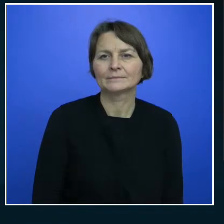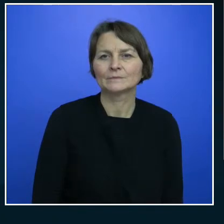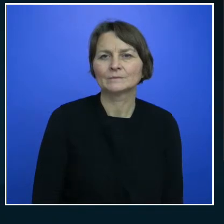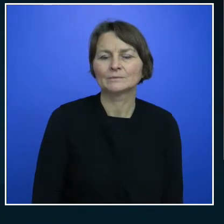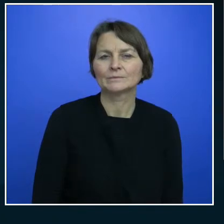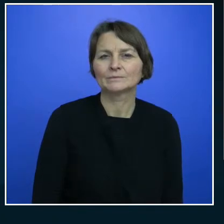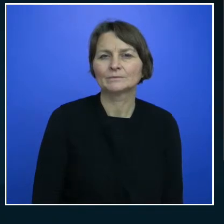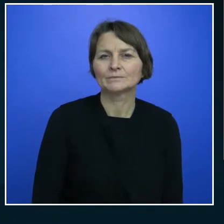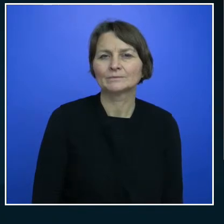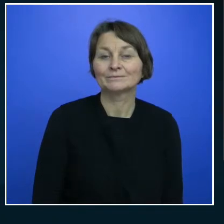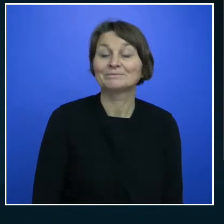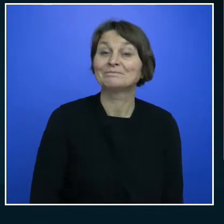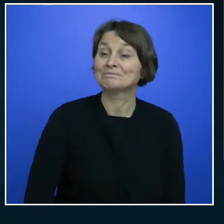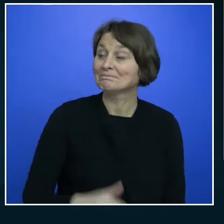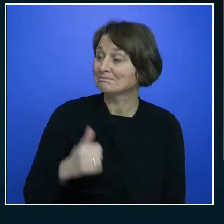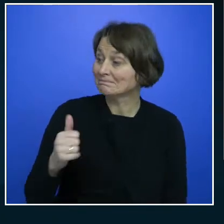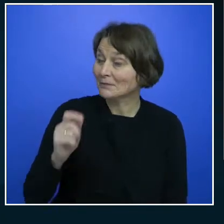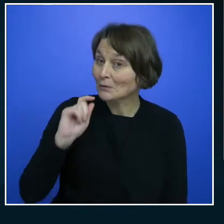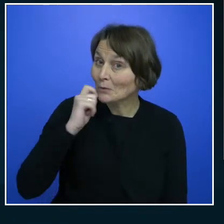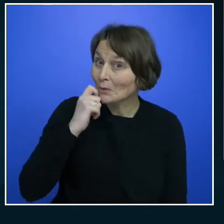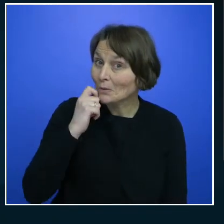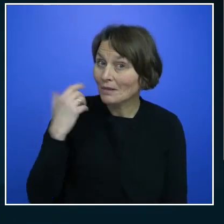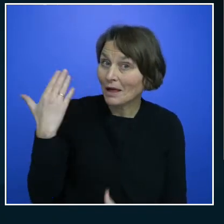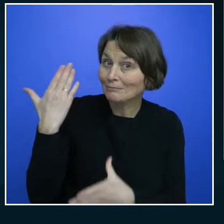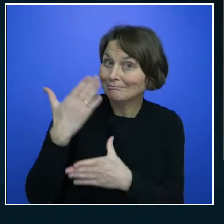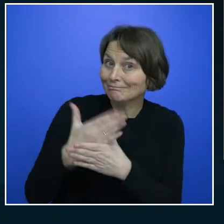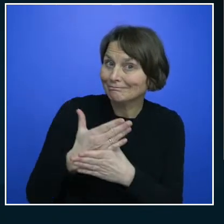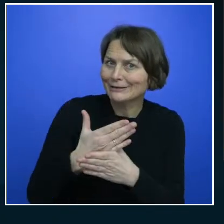very cool. But we interrupted your demo, right? So